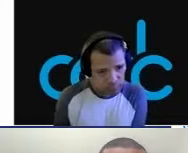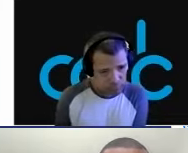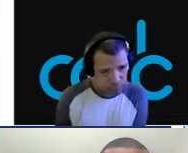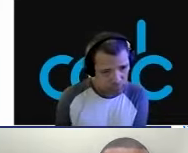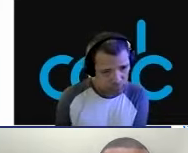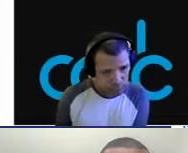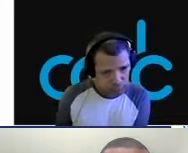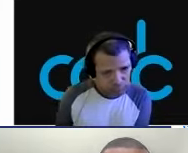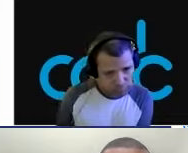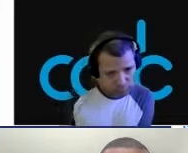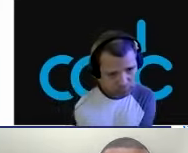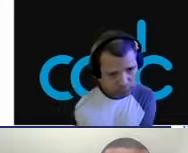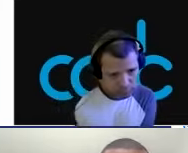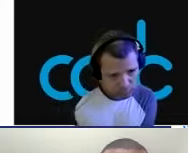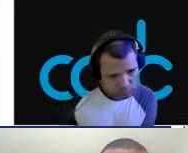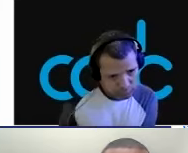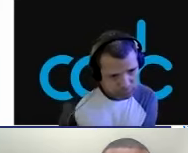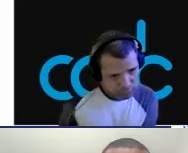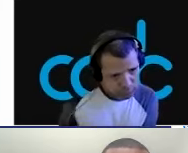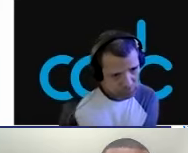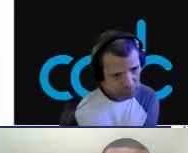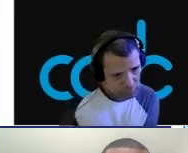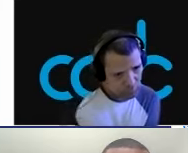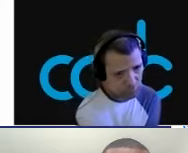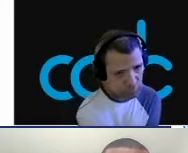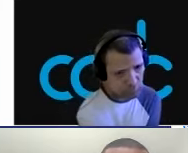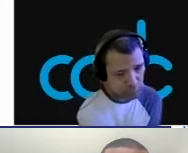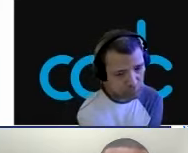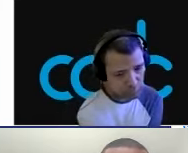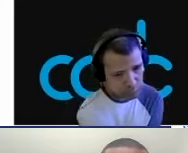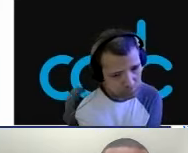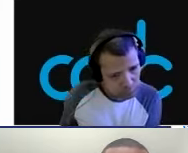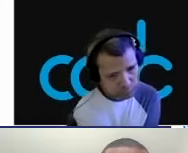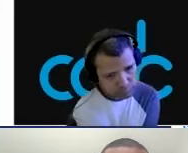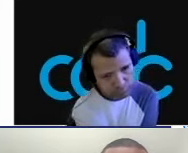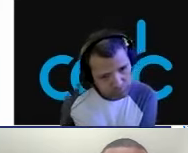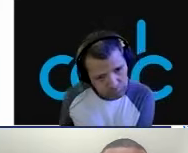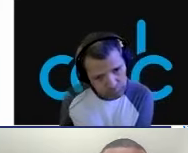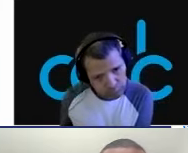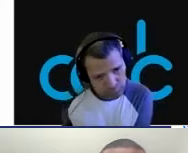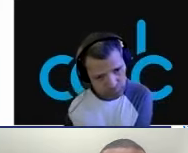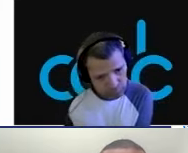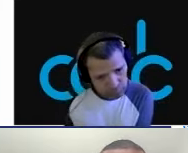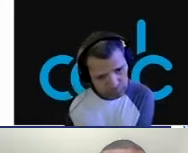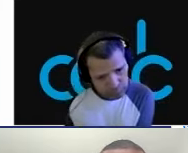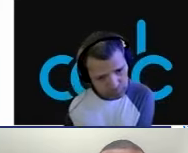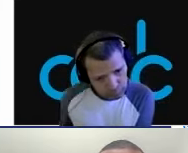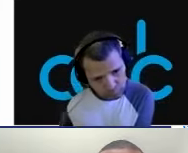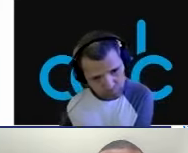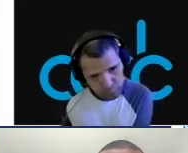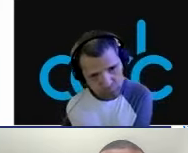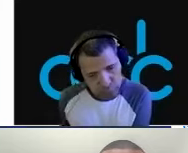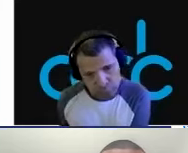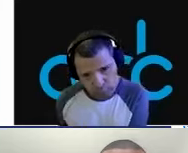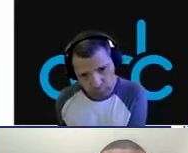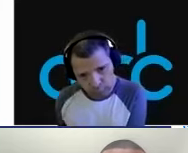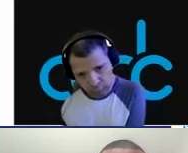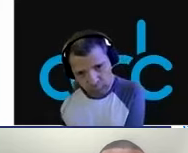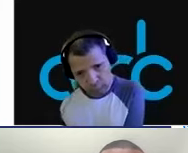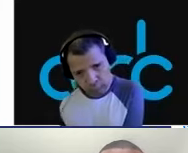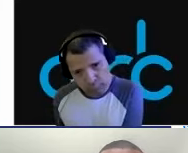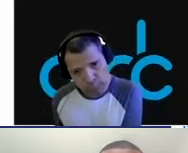health equity. I know we heard a lot of the same themes today. Establishing trust and understanding who's collecting the data,